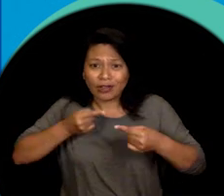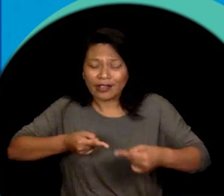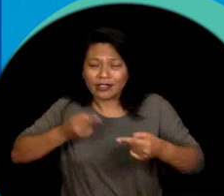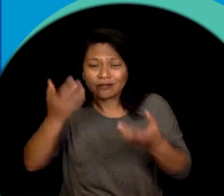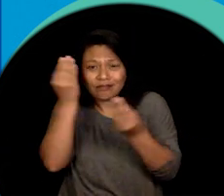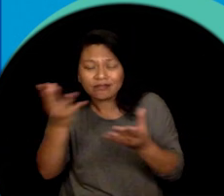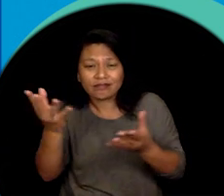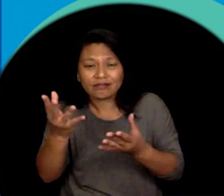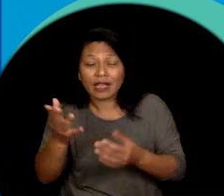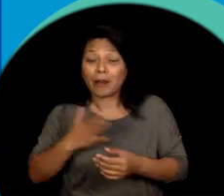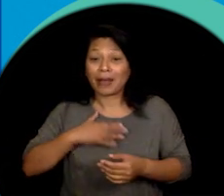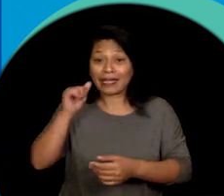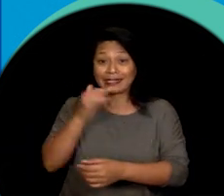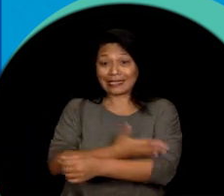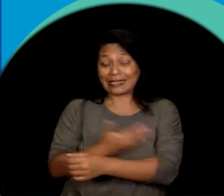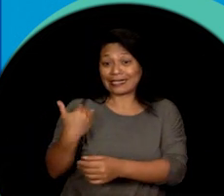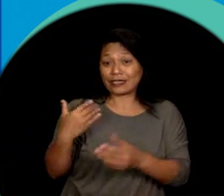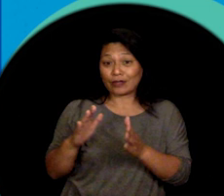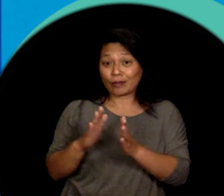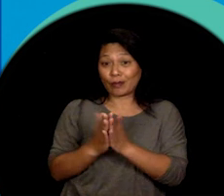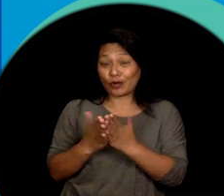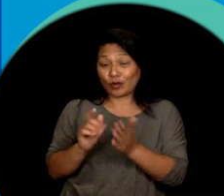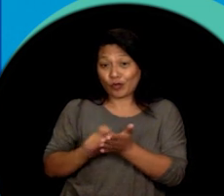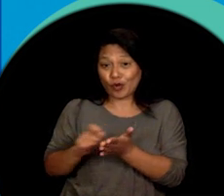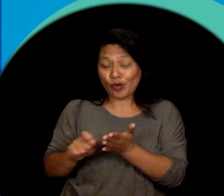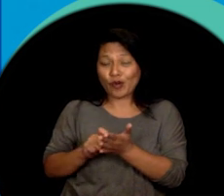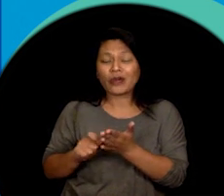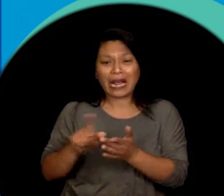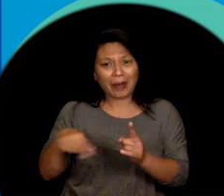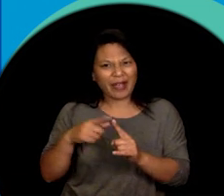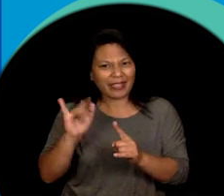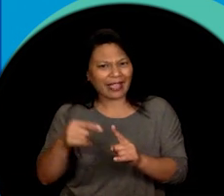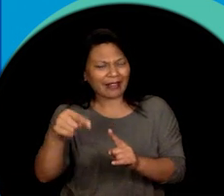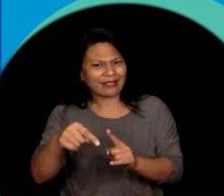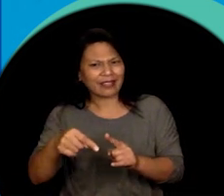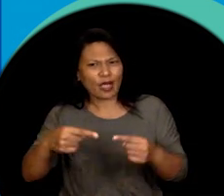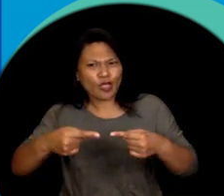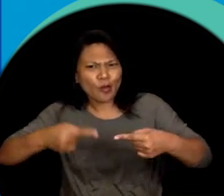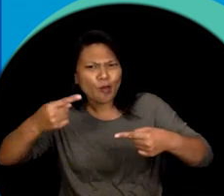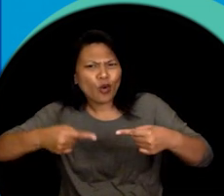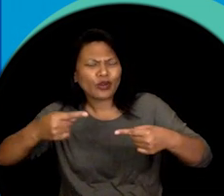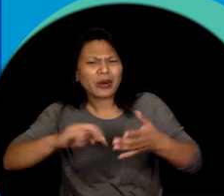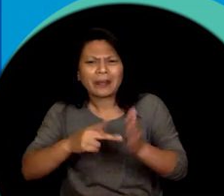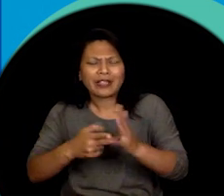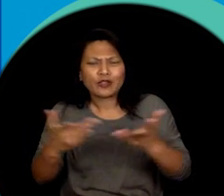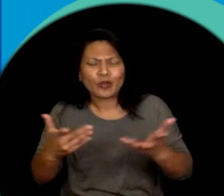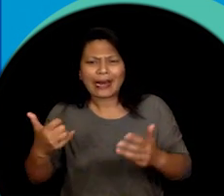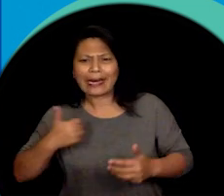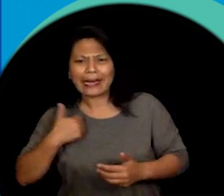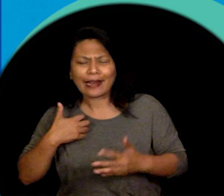My son just wrote a book, actually, on the U.S.-Canadian border, and we had some conversations about just what that means